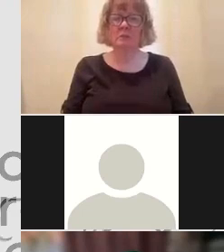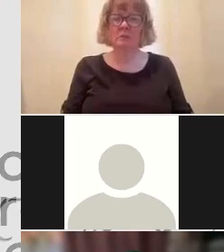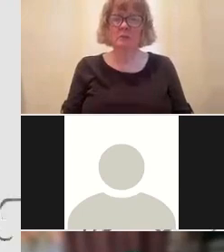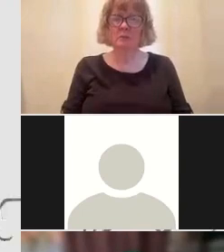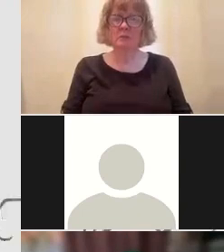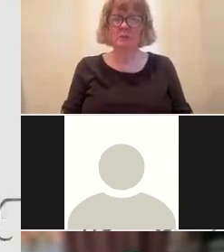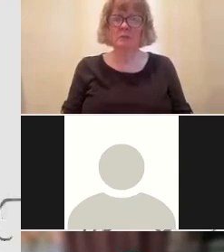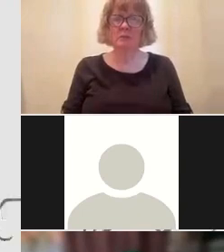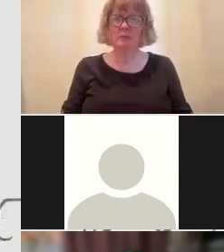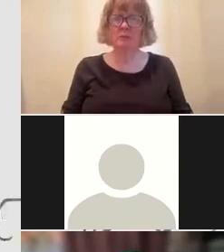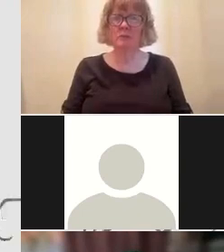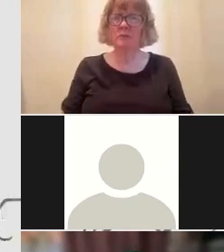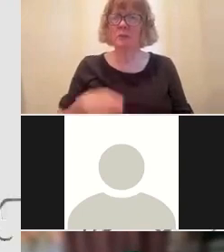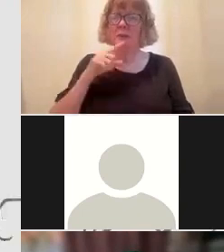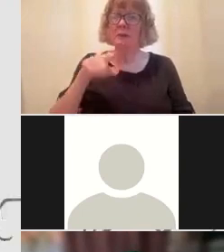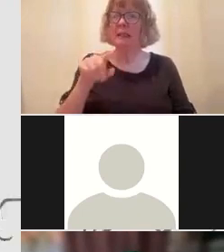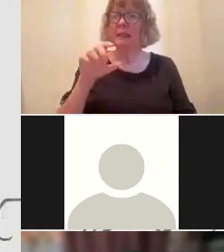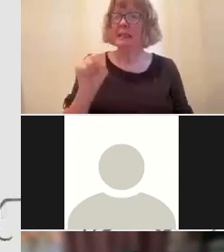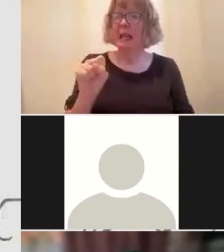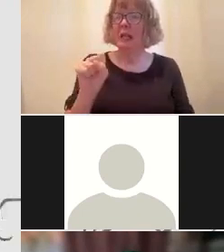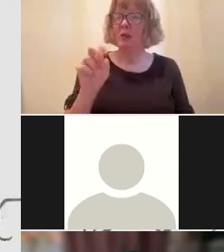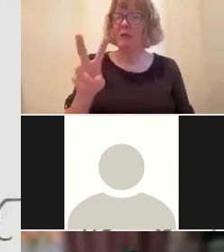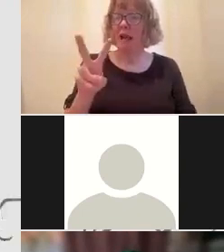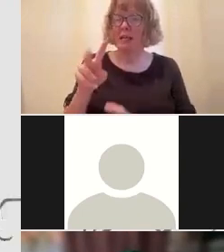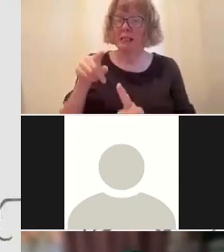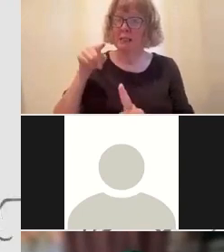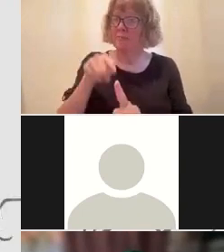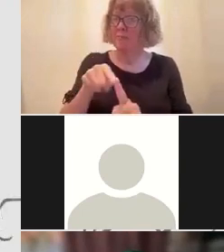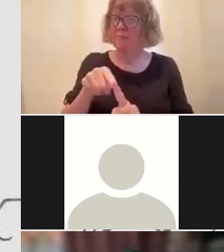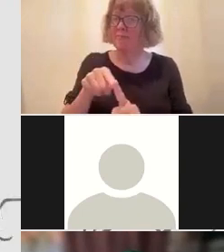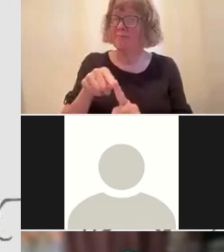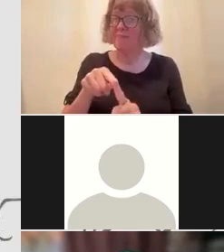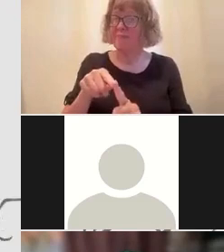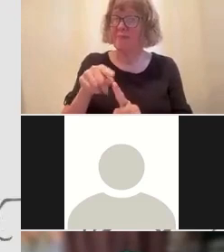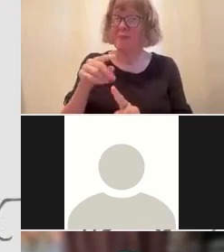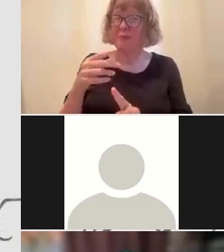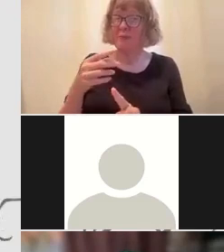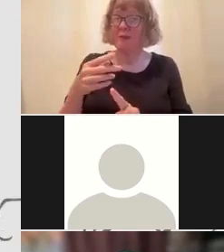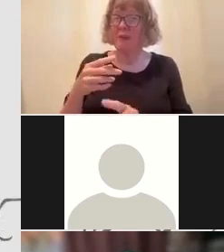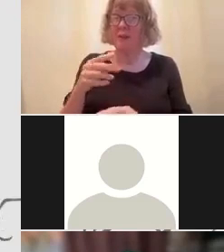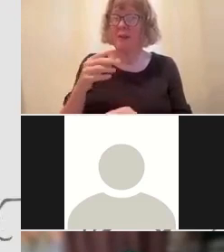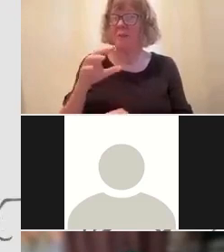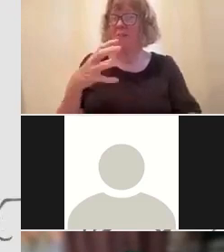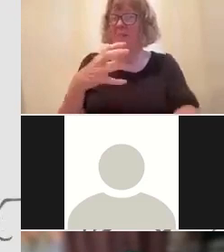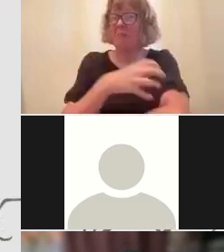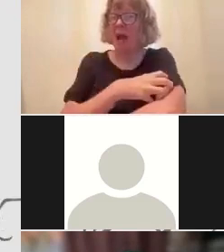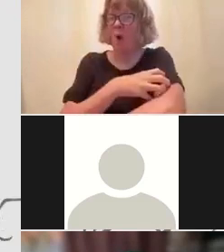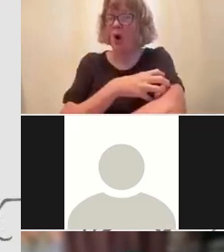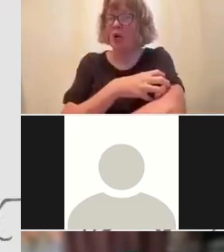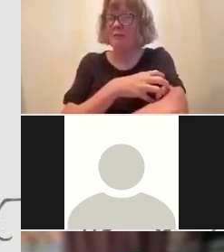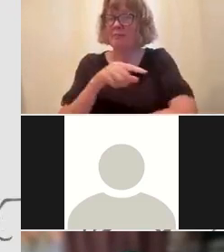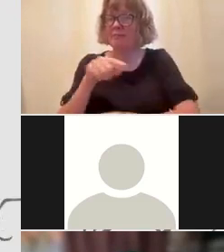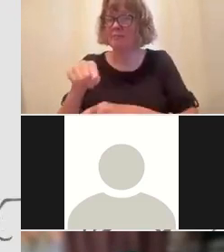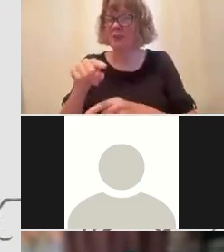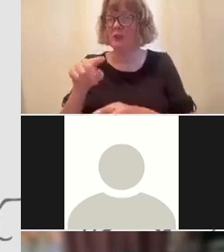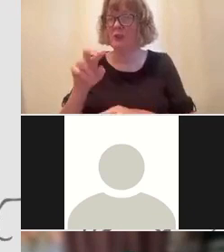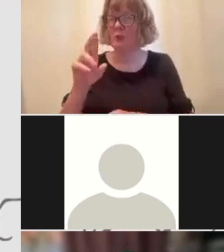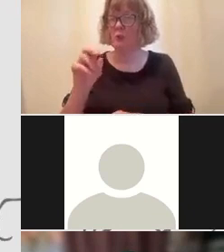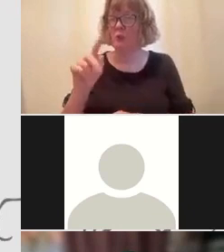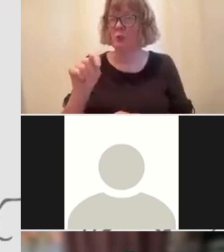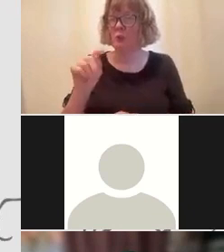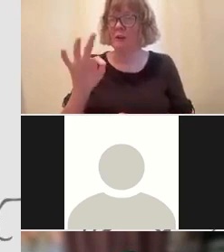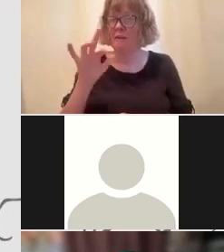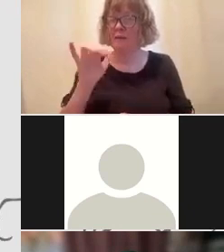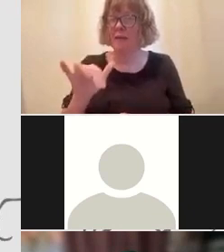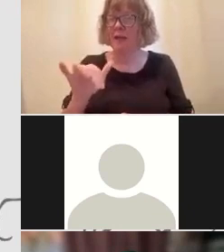At the root of sexual violence is power. And there can be a sexual component